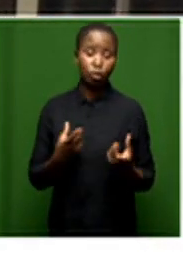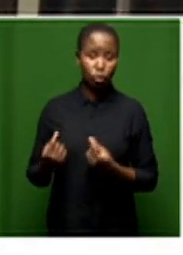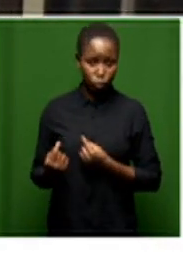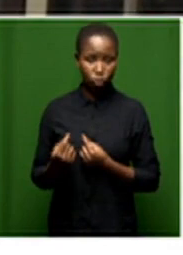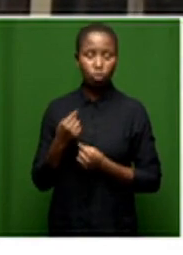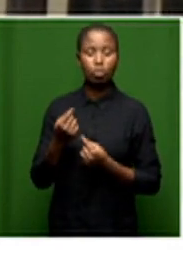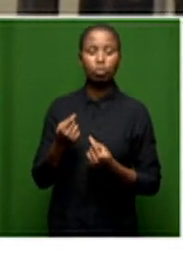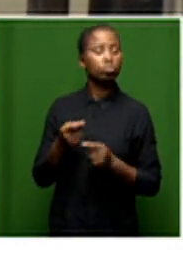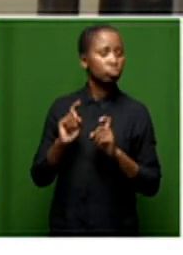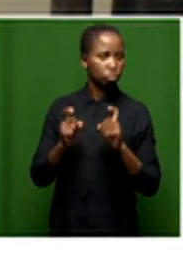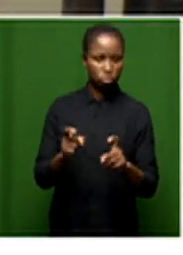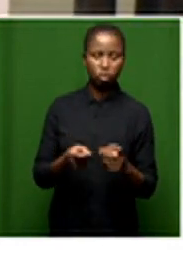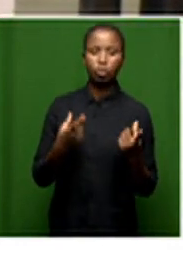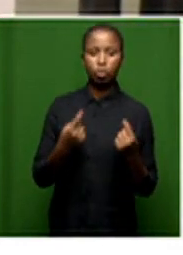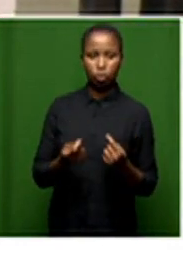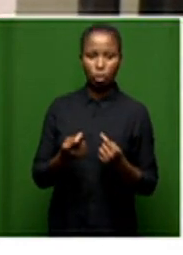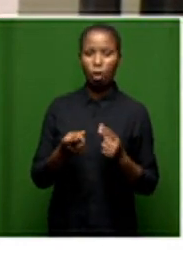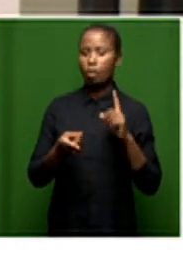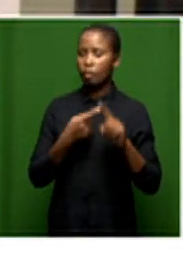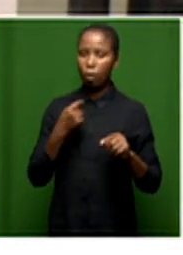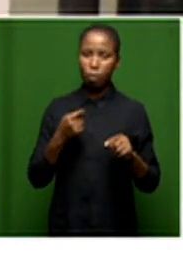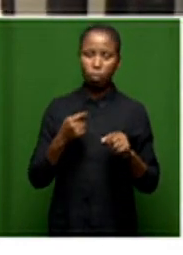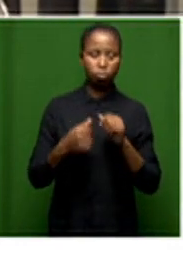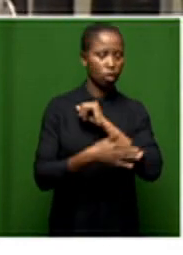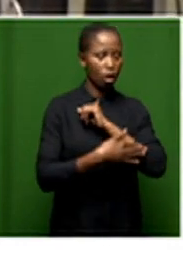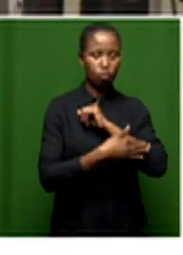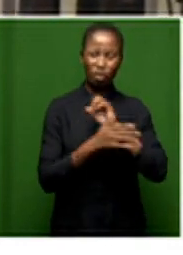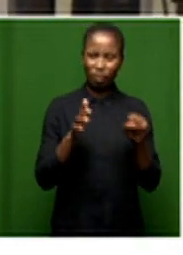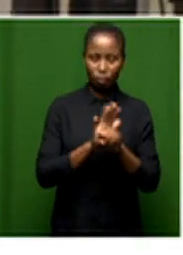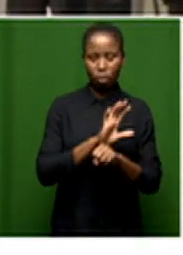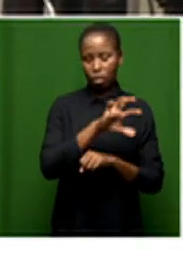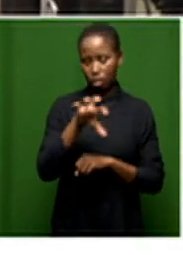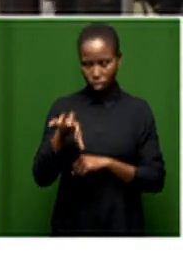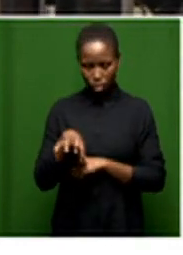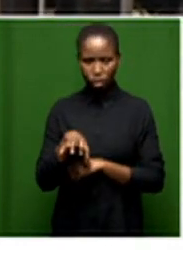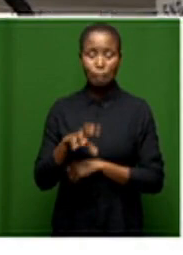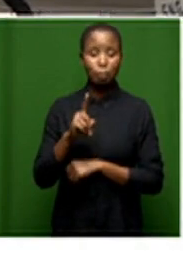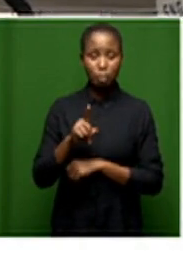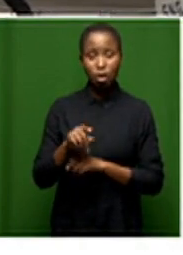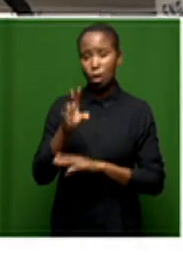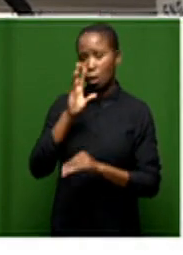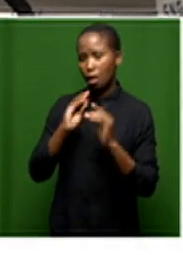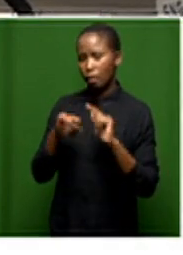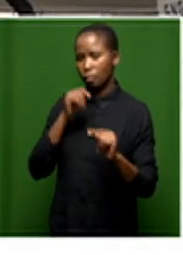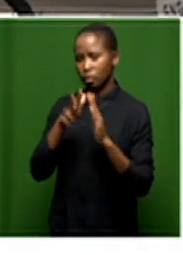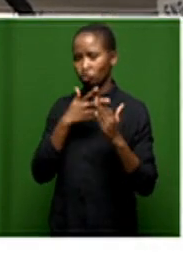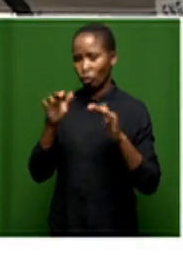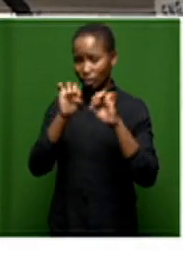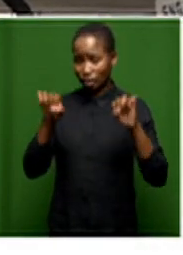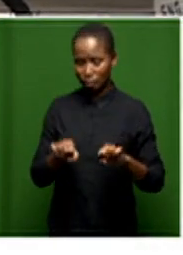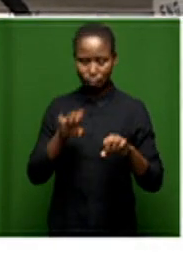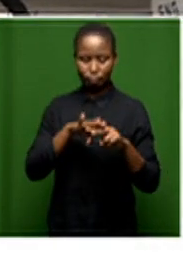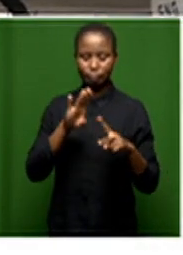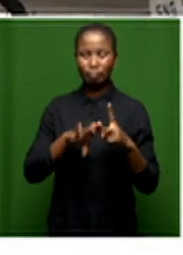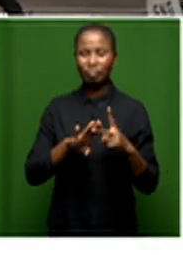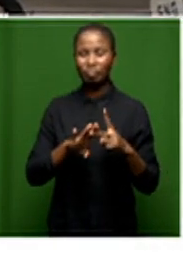as possible to all corners of the country. And so learning from the scheduling system, learning from the